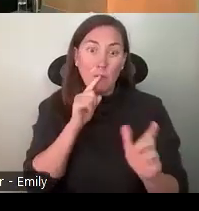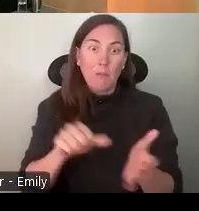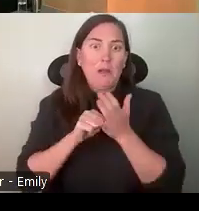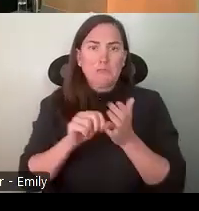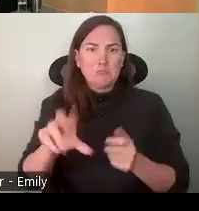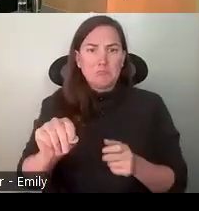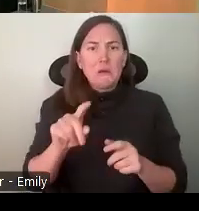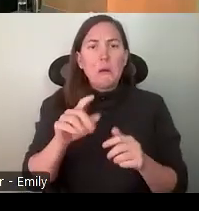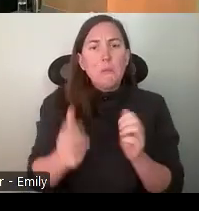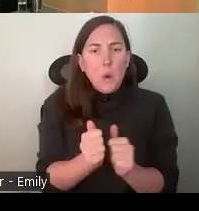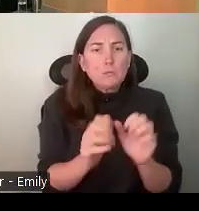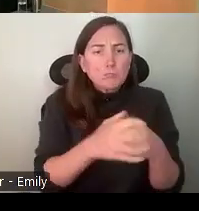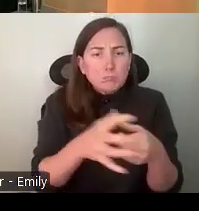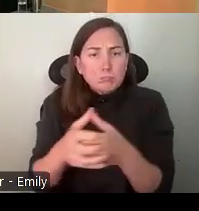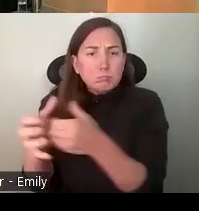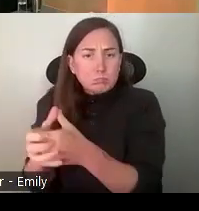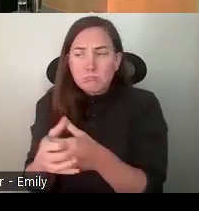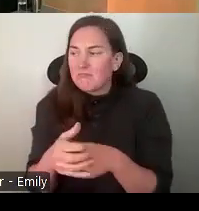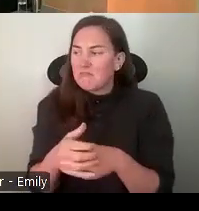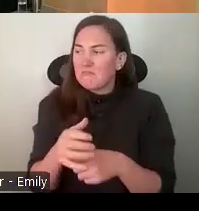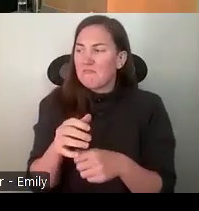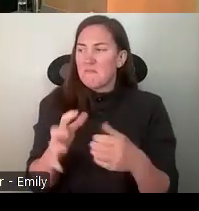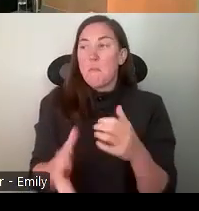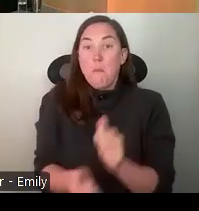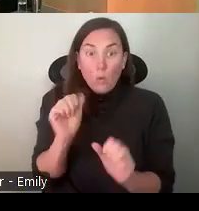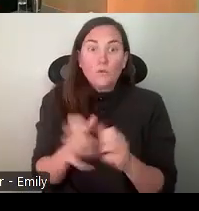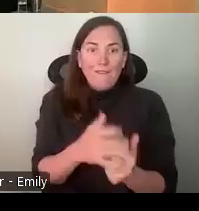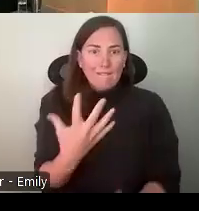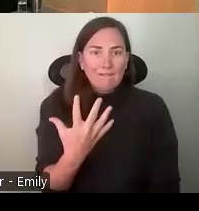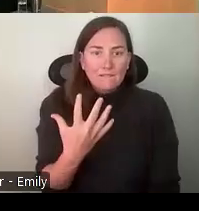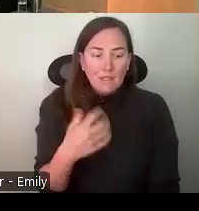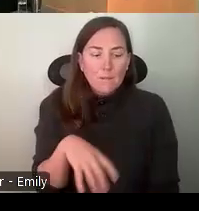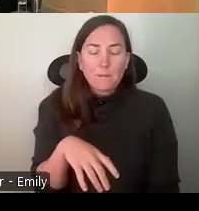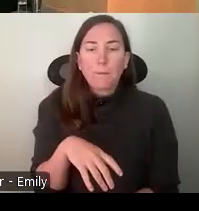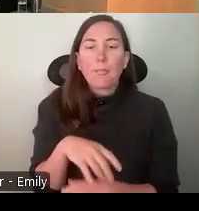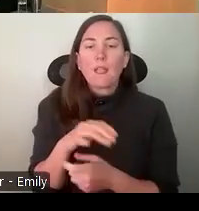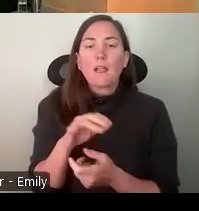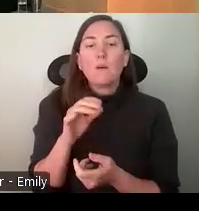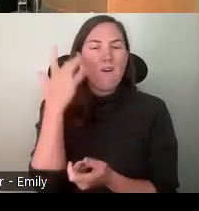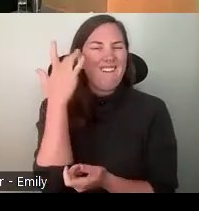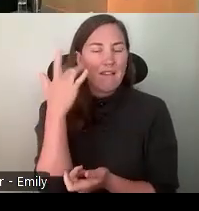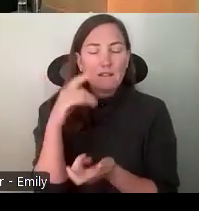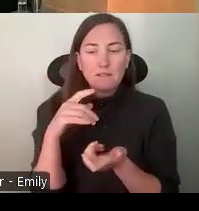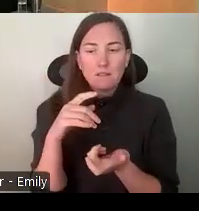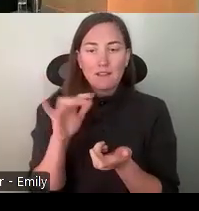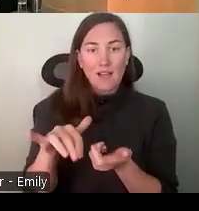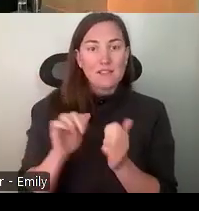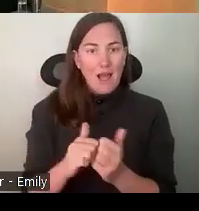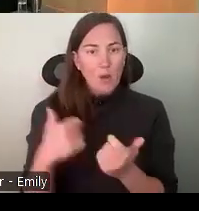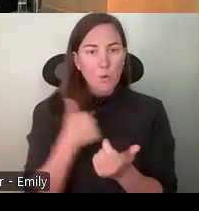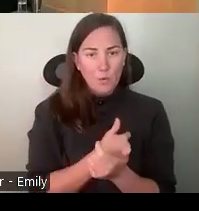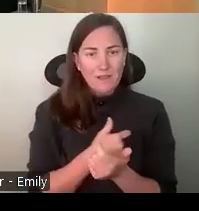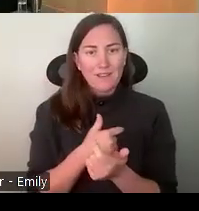clustered together at the rating of 5. And that really is a product of how we're defining our